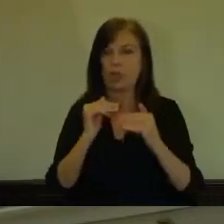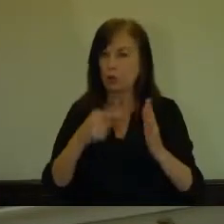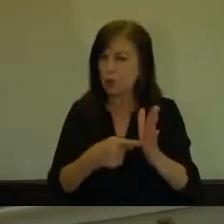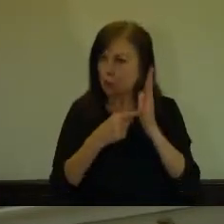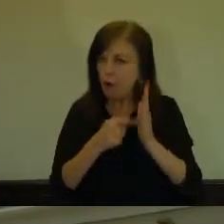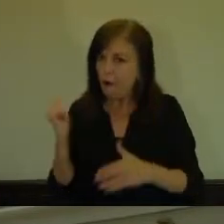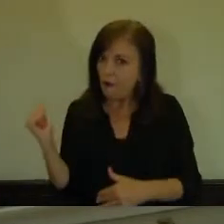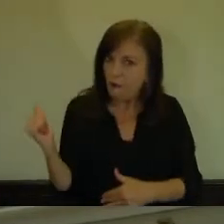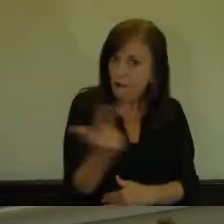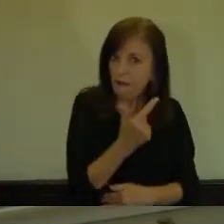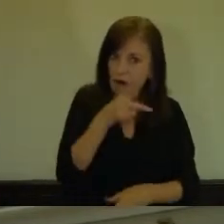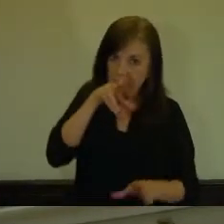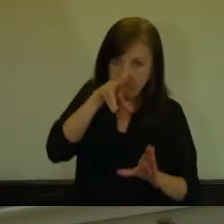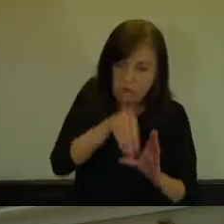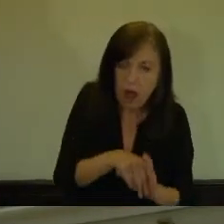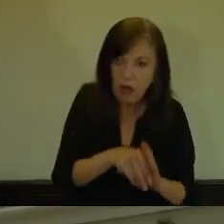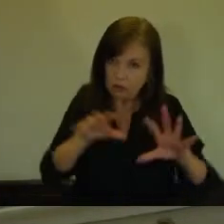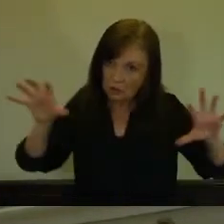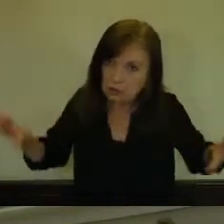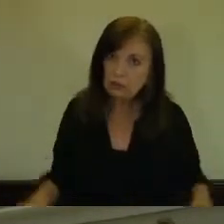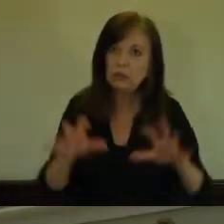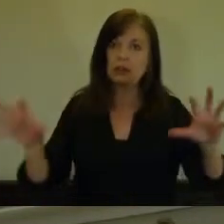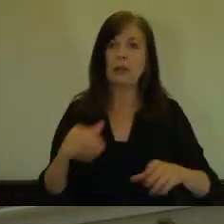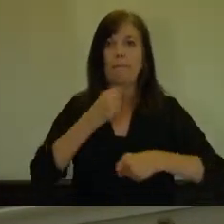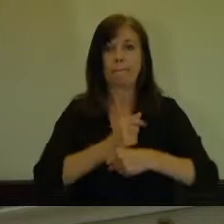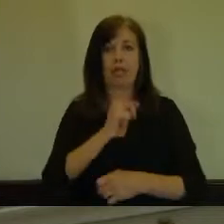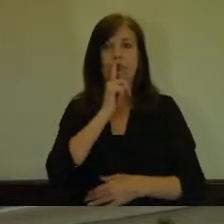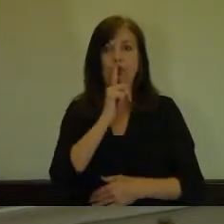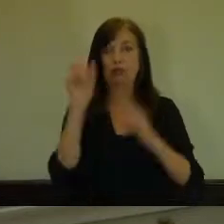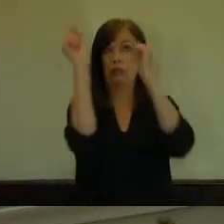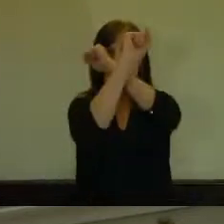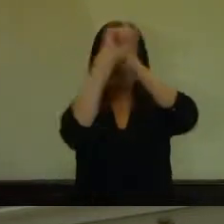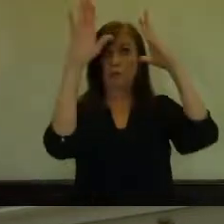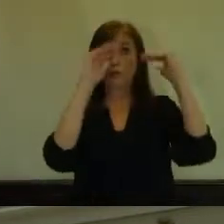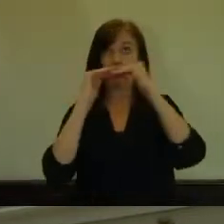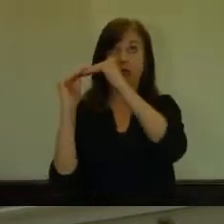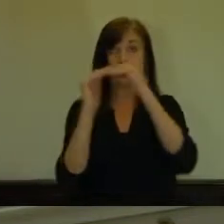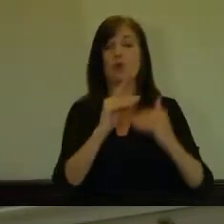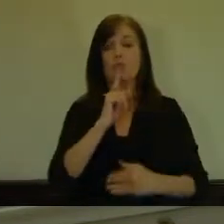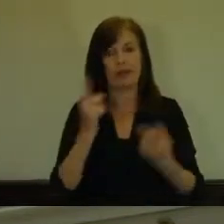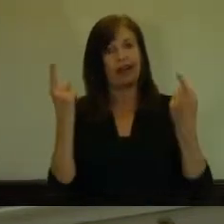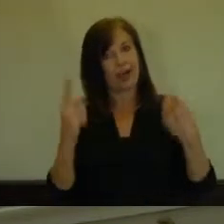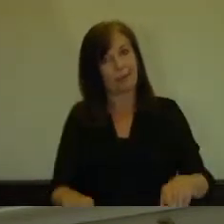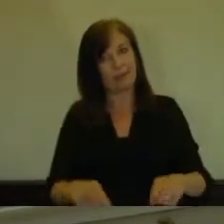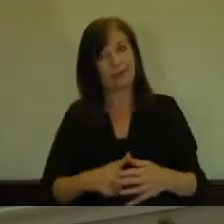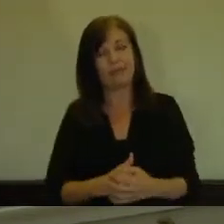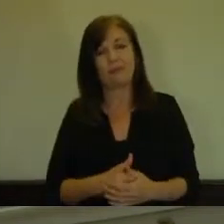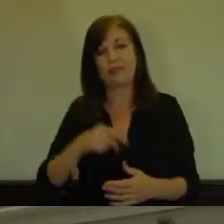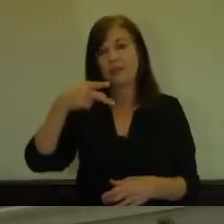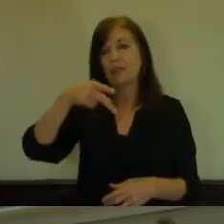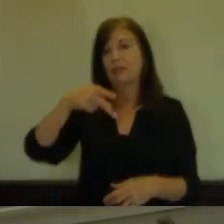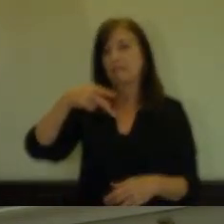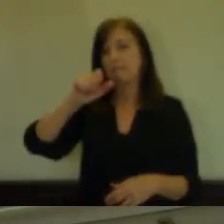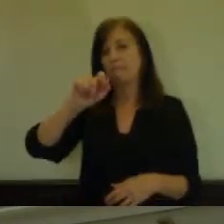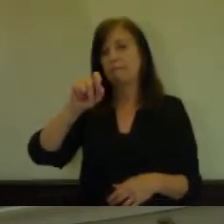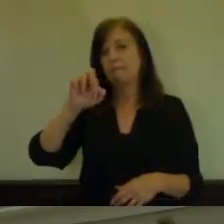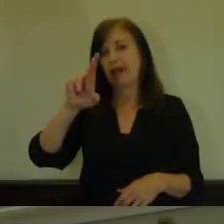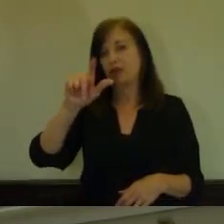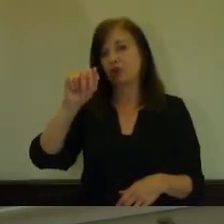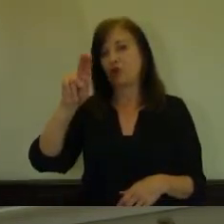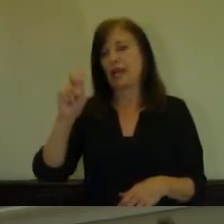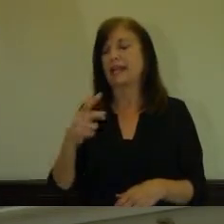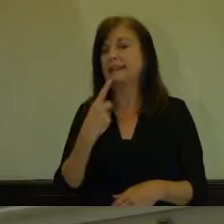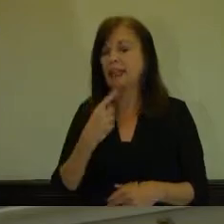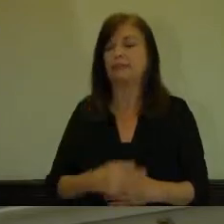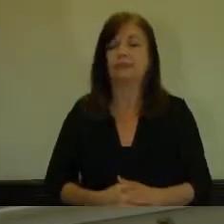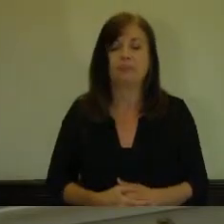us to jump in and get involved and to bring this vision about. Pastor Lane. There are